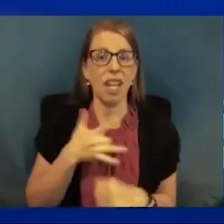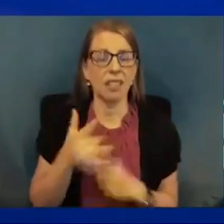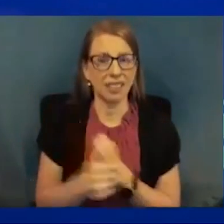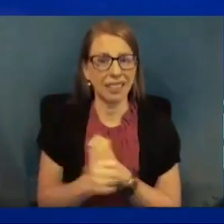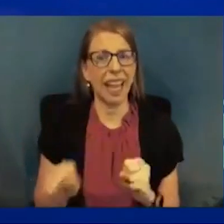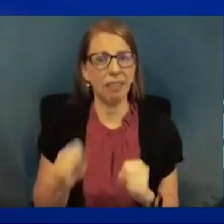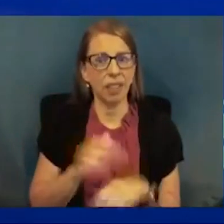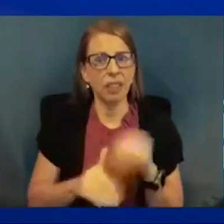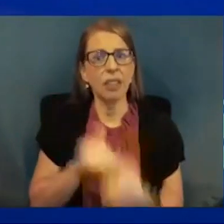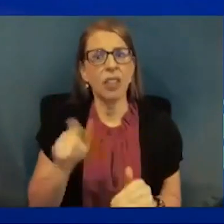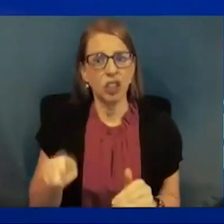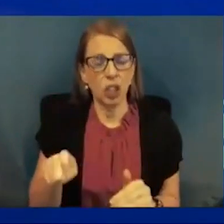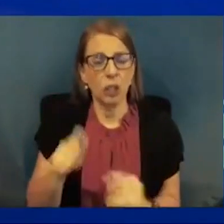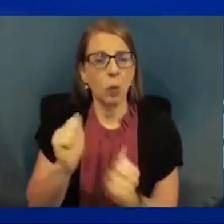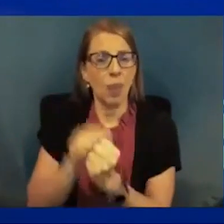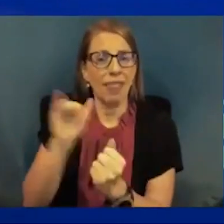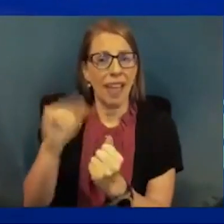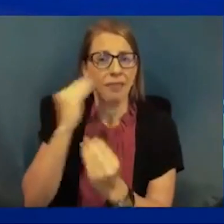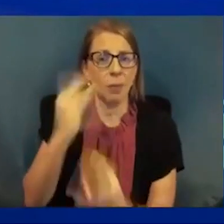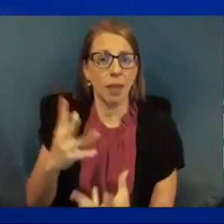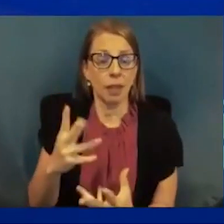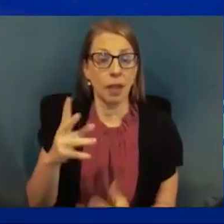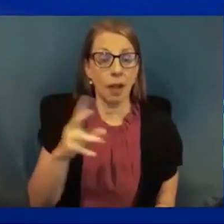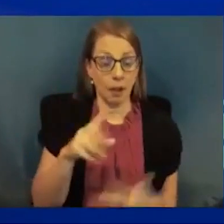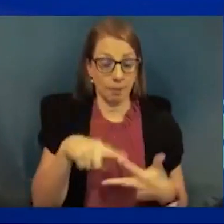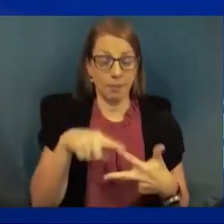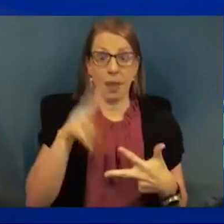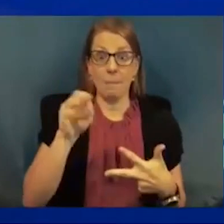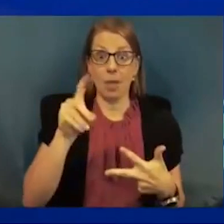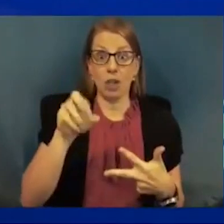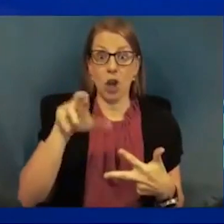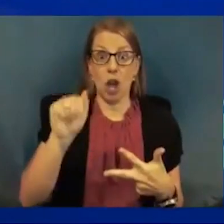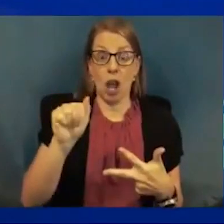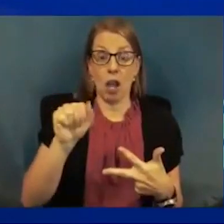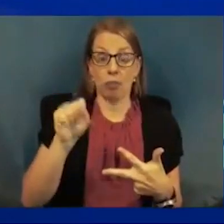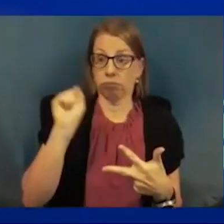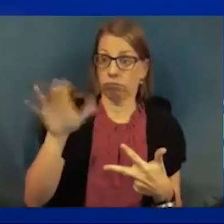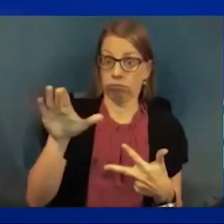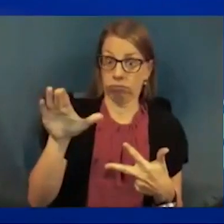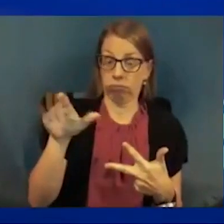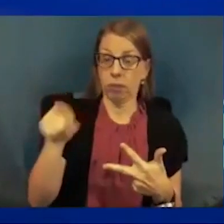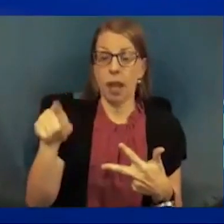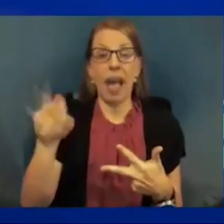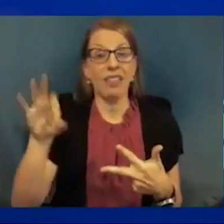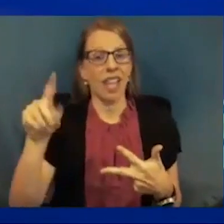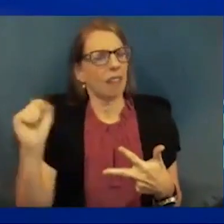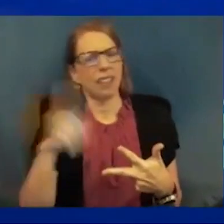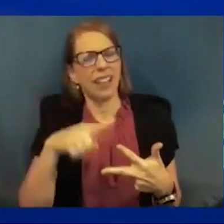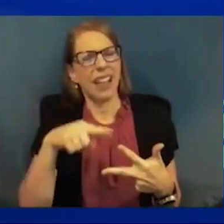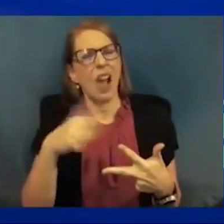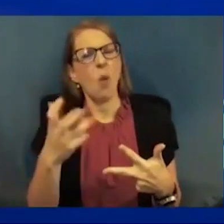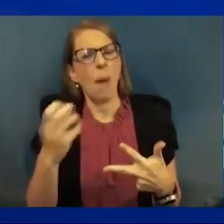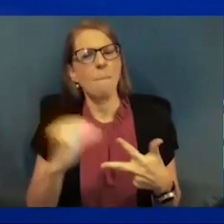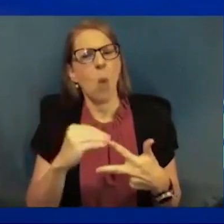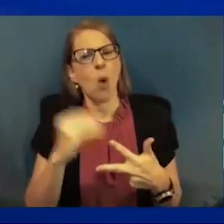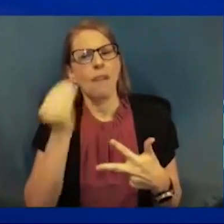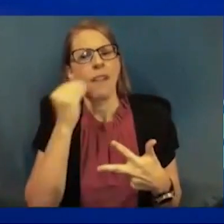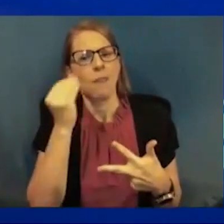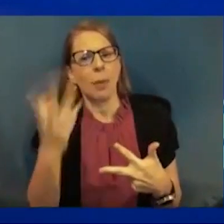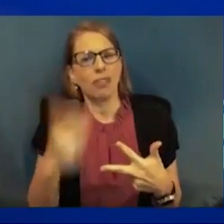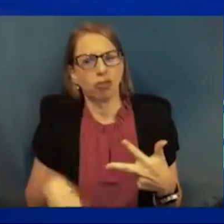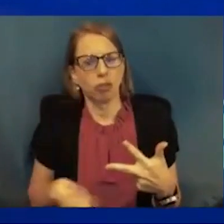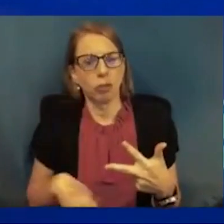is that when Moderna put their data in, the FDA went back and said, we want more information. So again, not a rush job. They're making it check all the